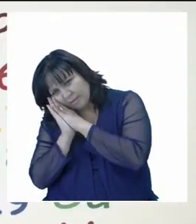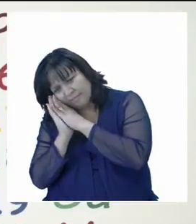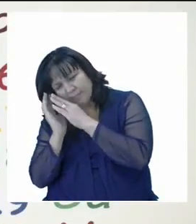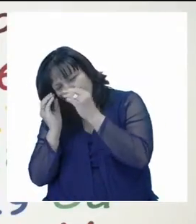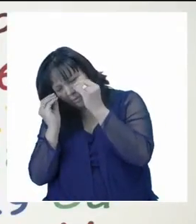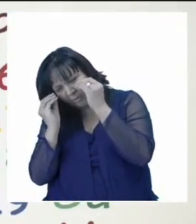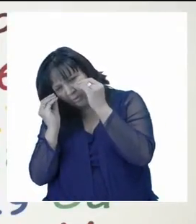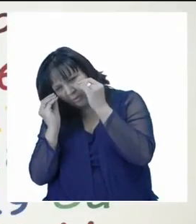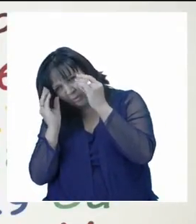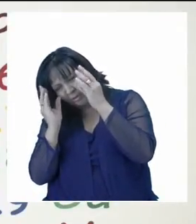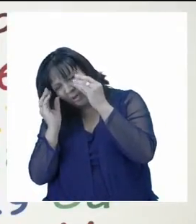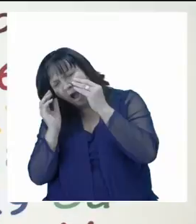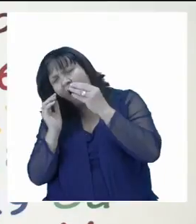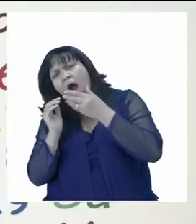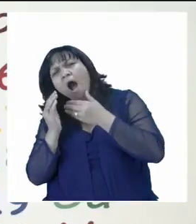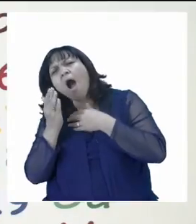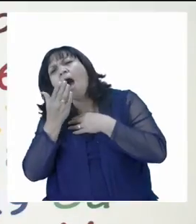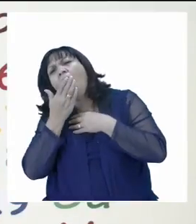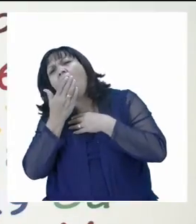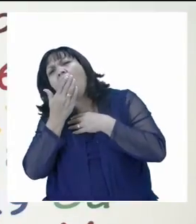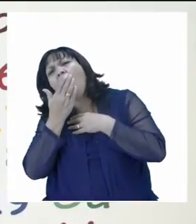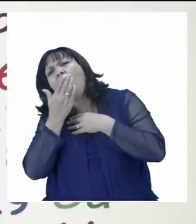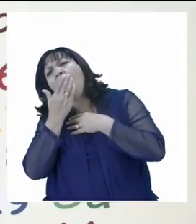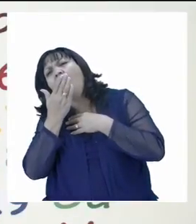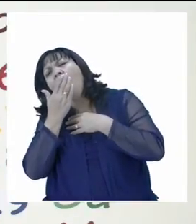and yawning.